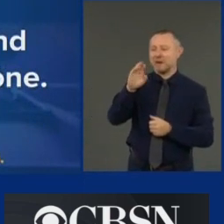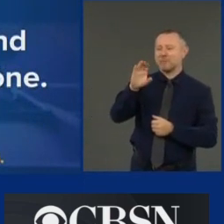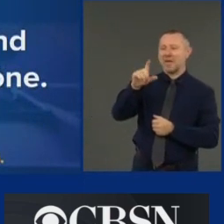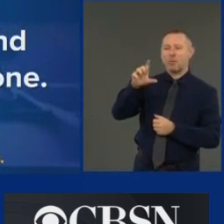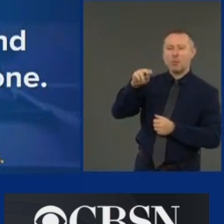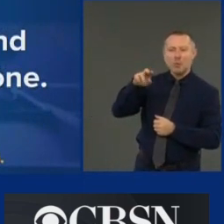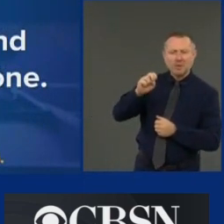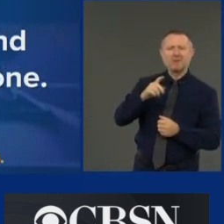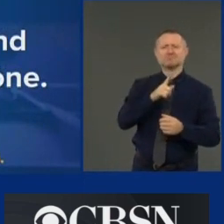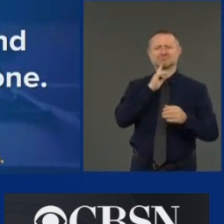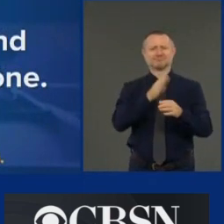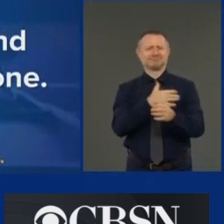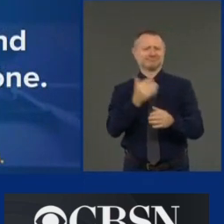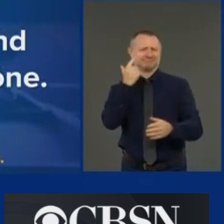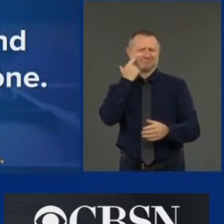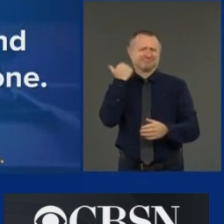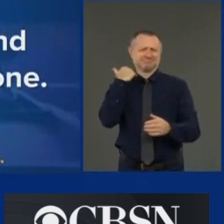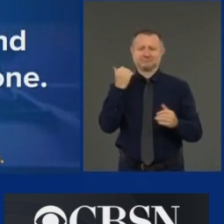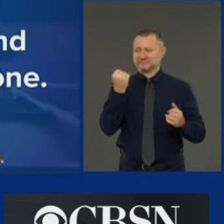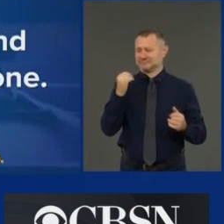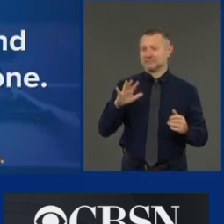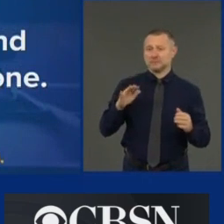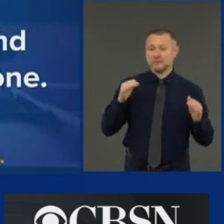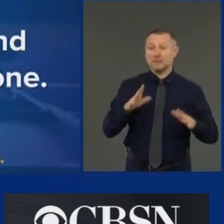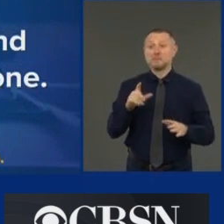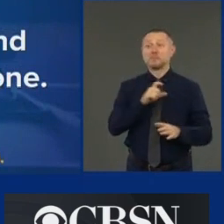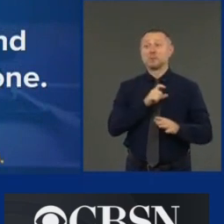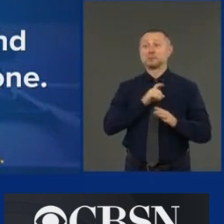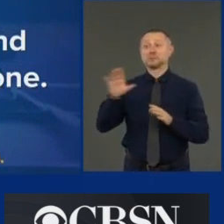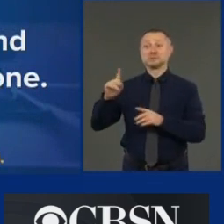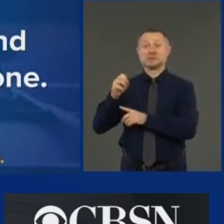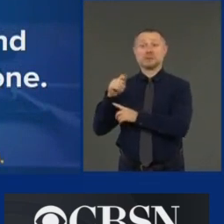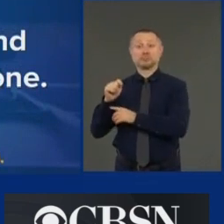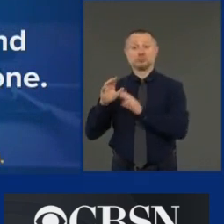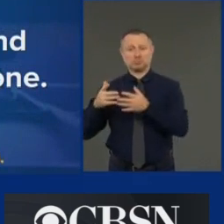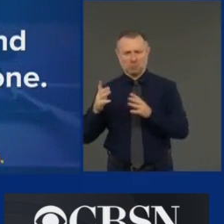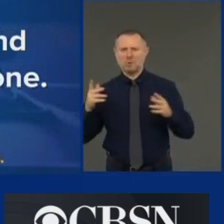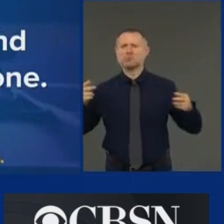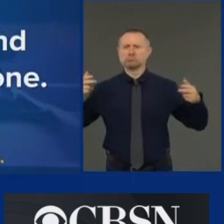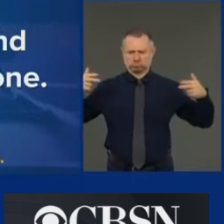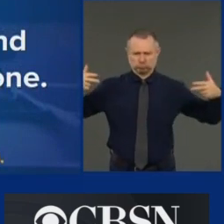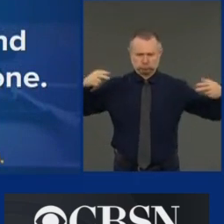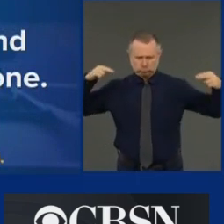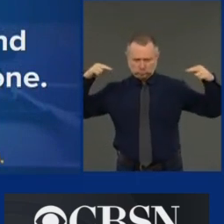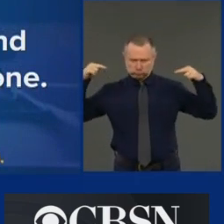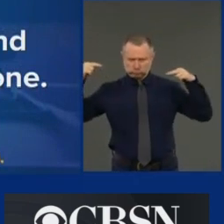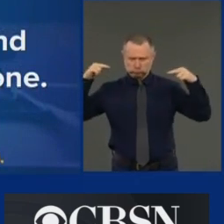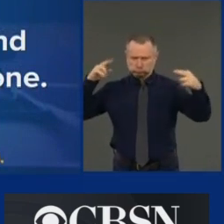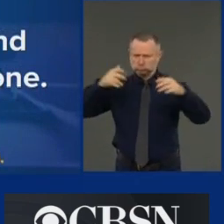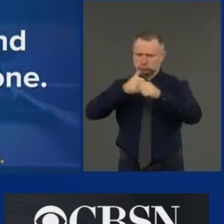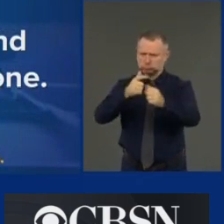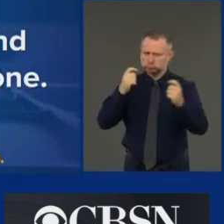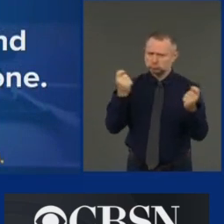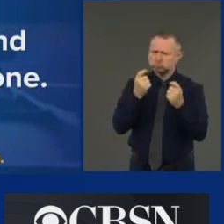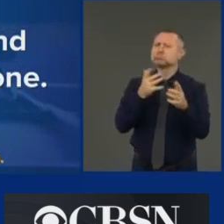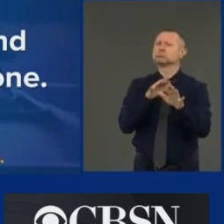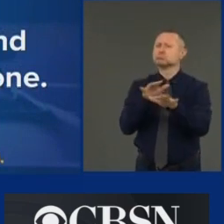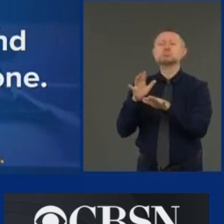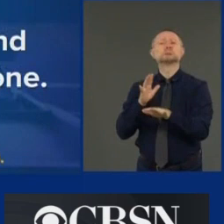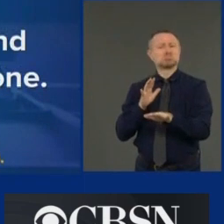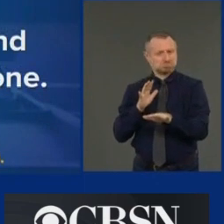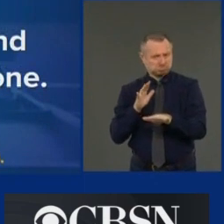village police force was there, and they were enforcing compliance. I asked County